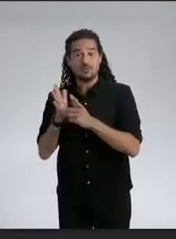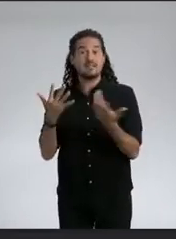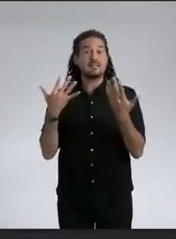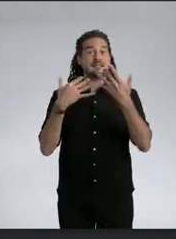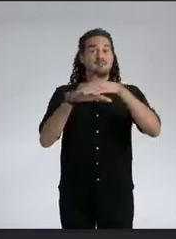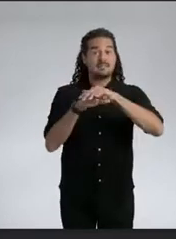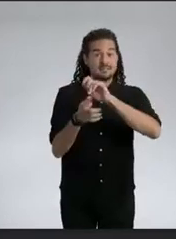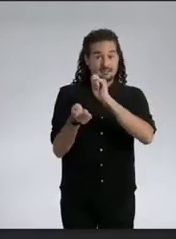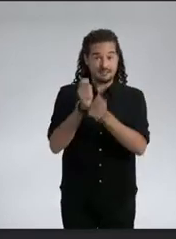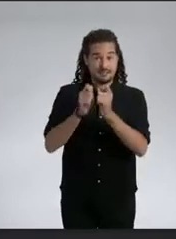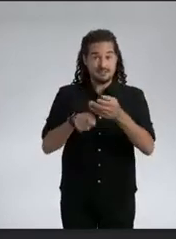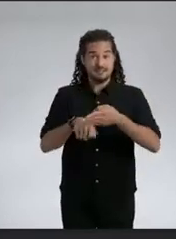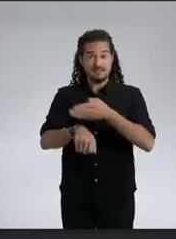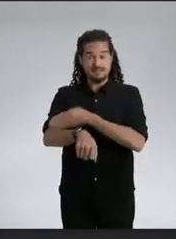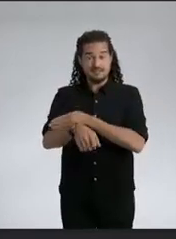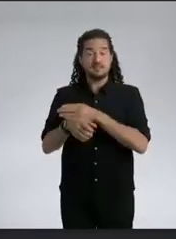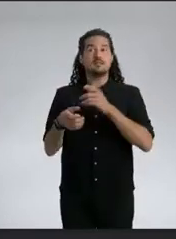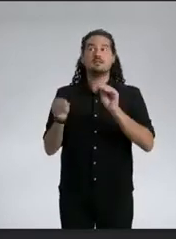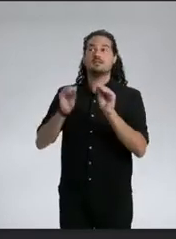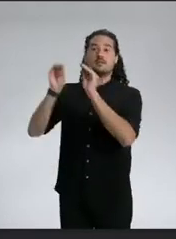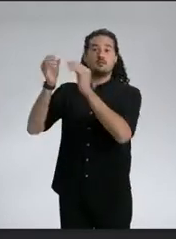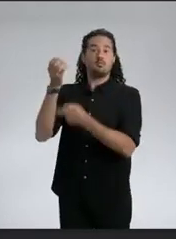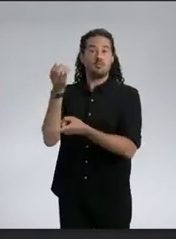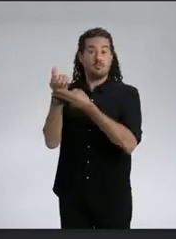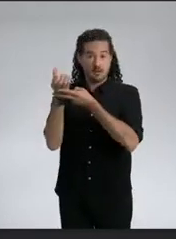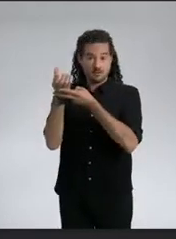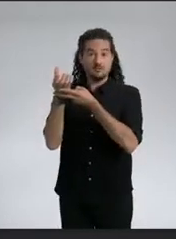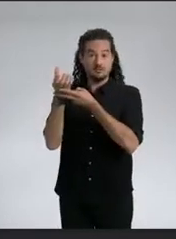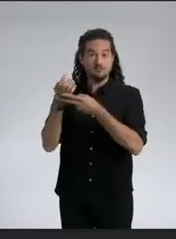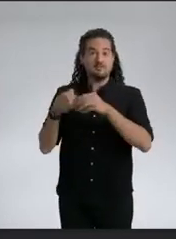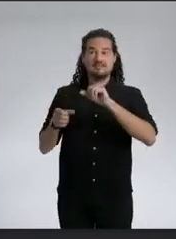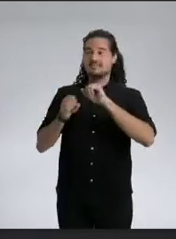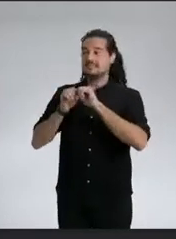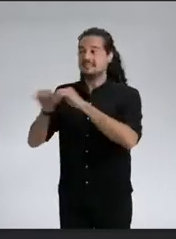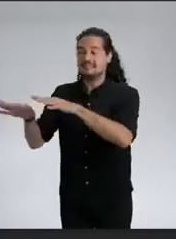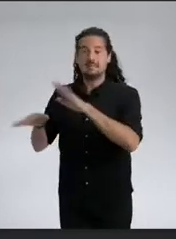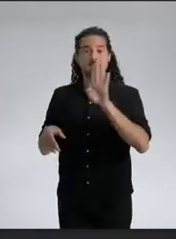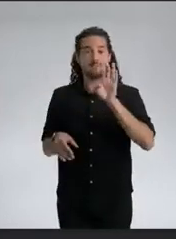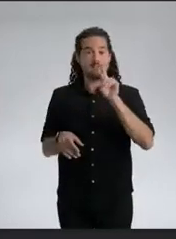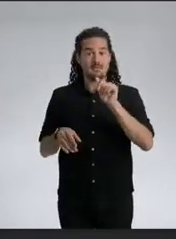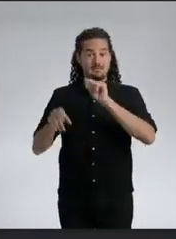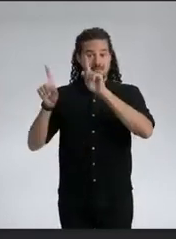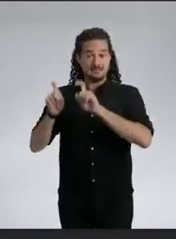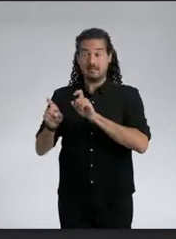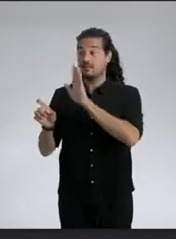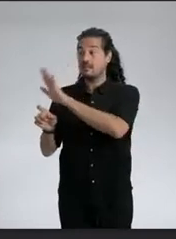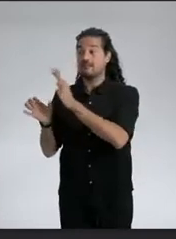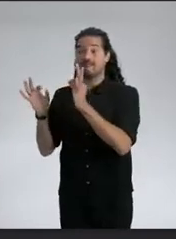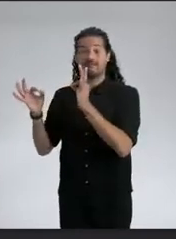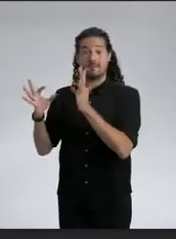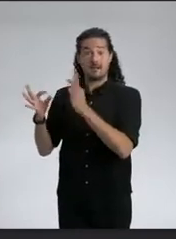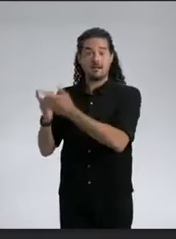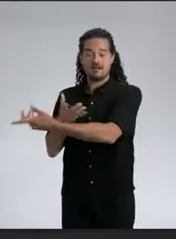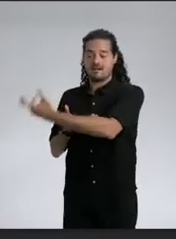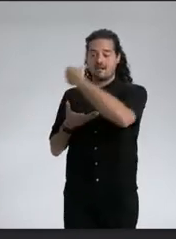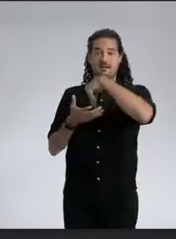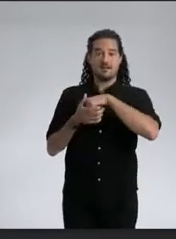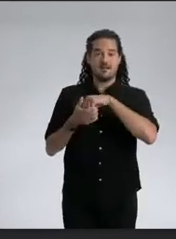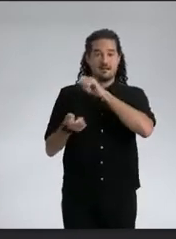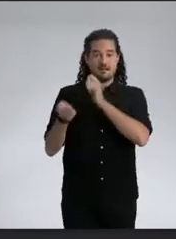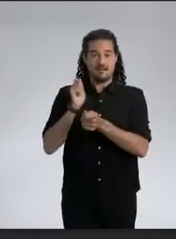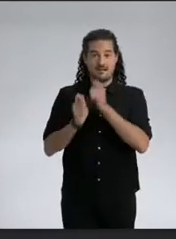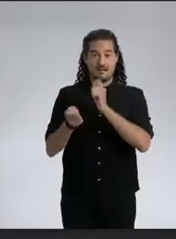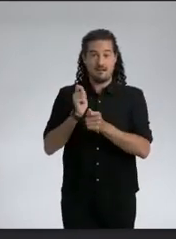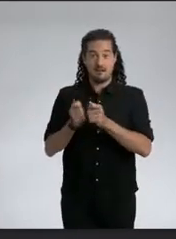repository. You deliver to beta testers, and based on their feedback, you constantly refine your app. All of these steps